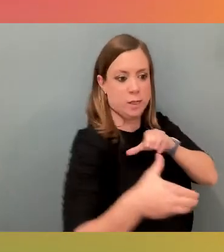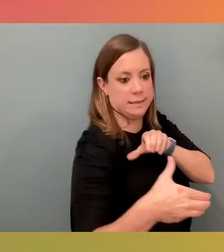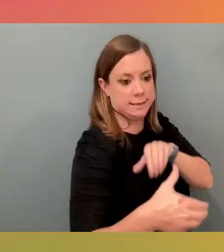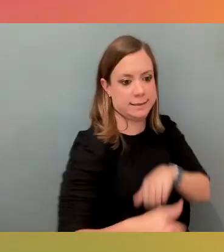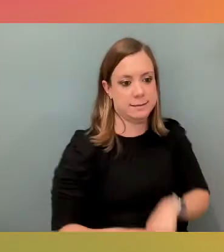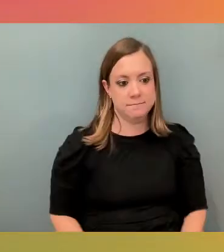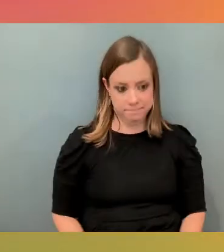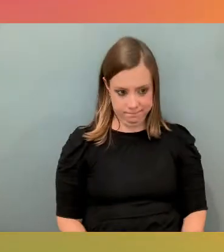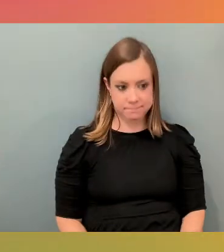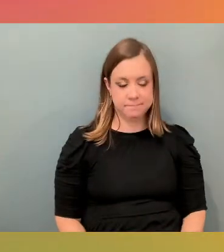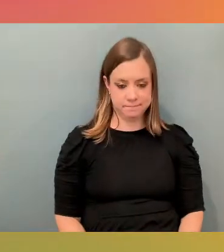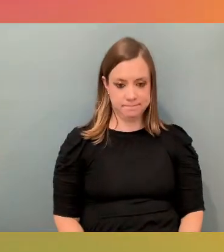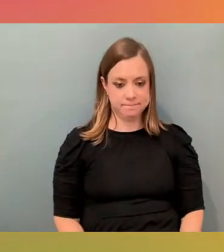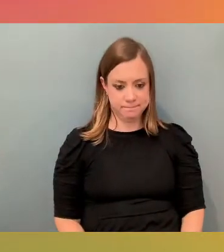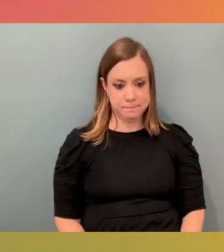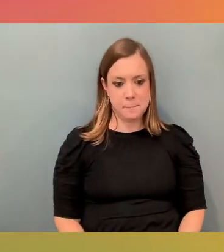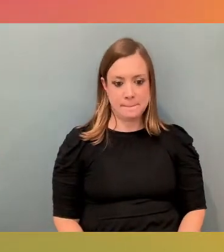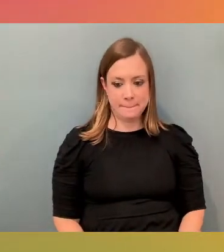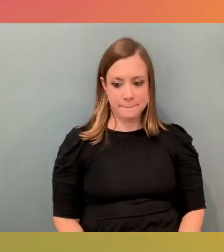twist.